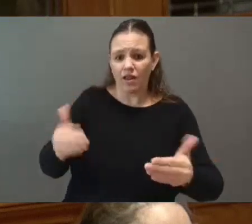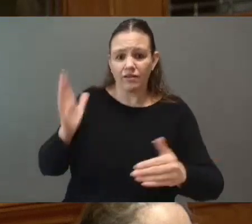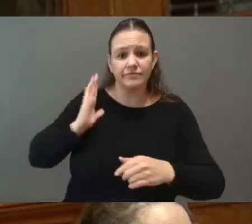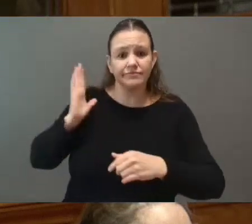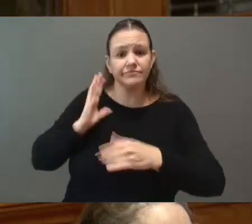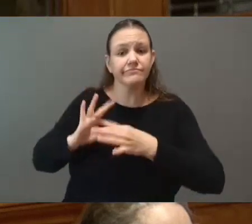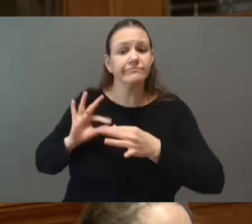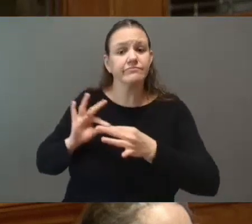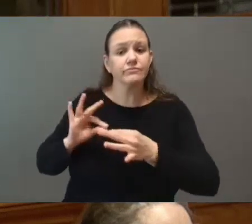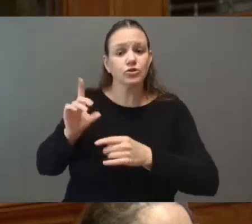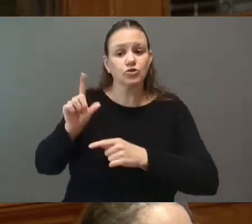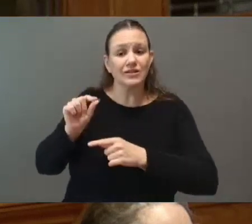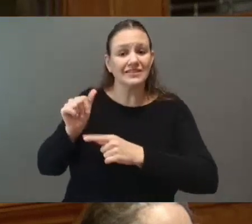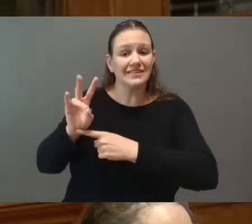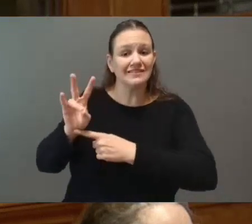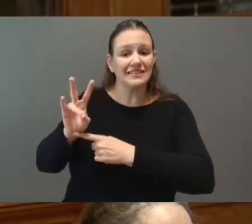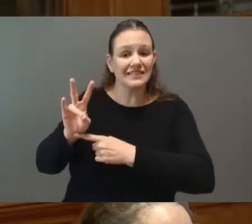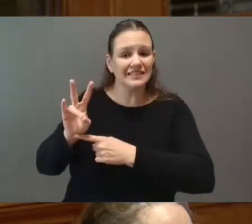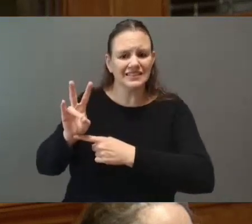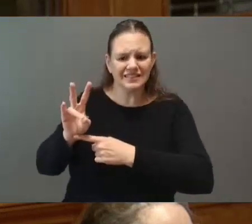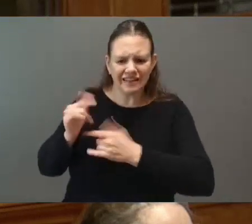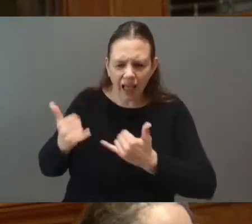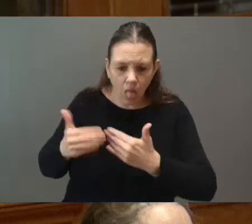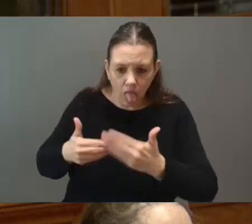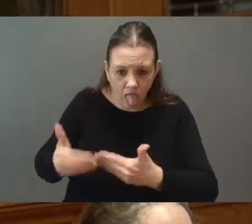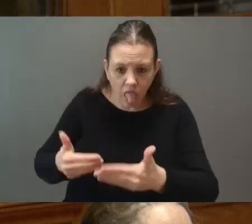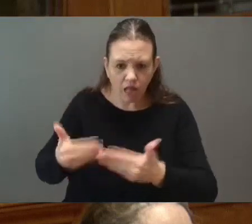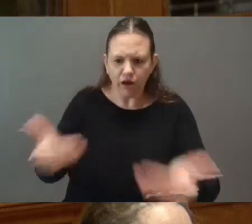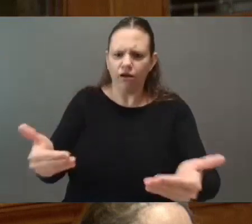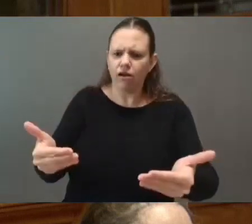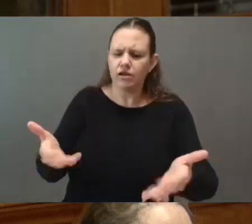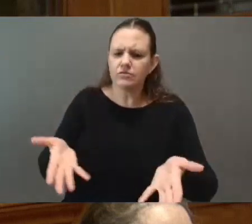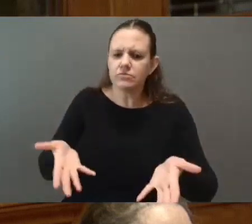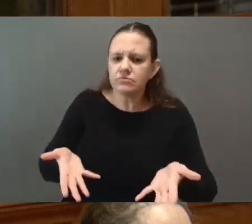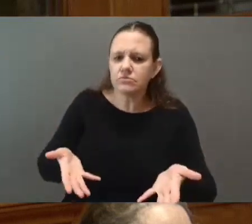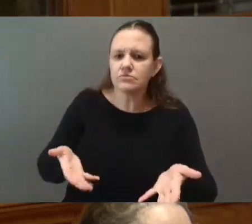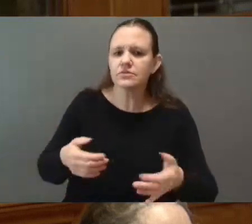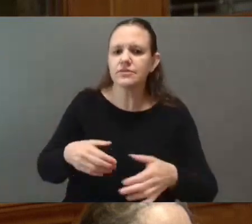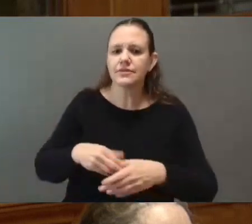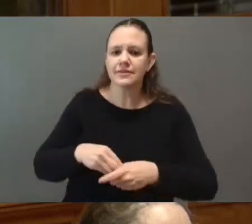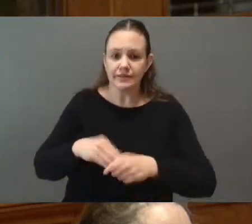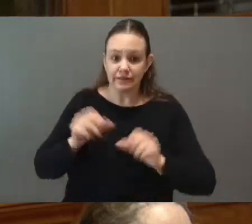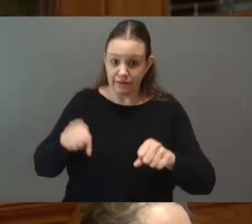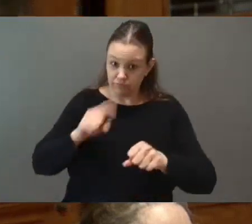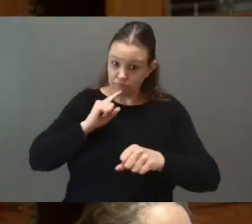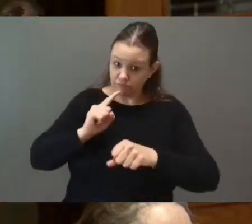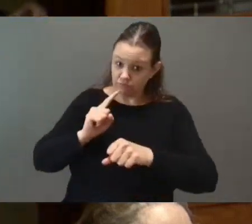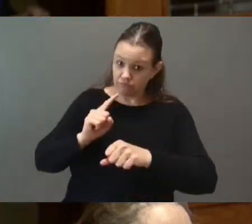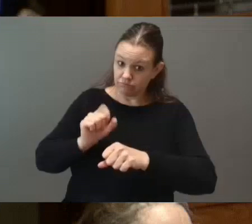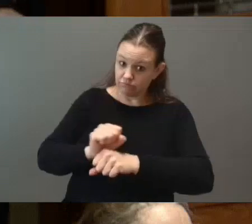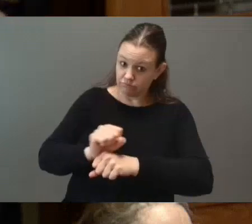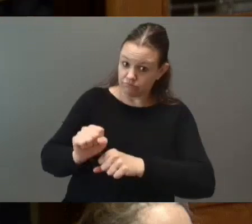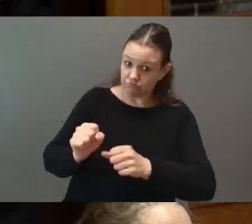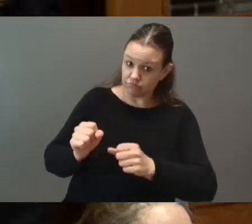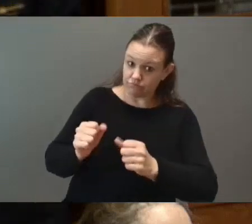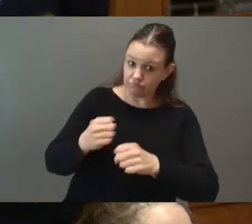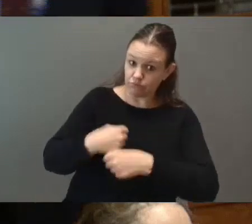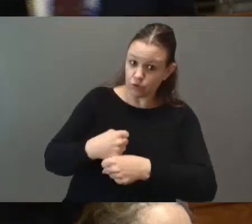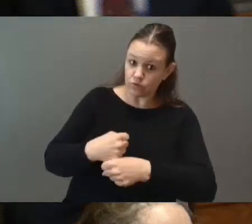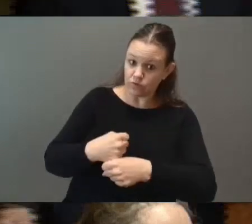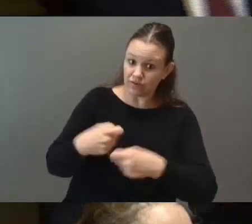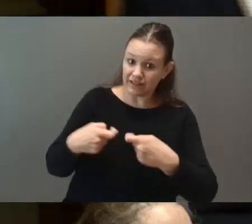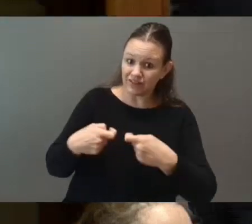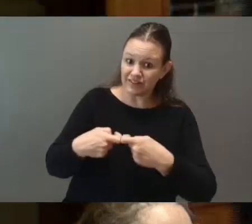nears completion, it remains to be seen if it will even be able to produce the promised electricity, because severe drought linked to climate change